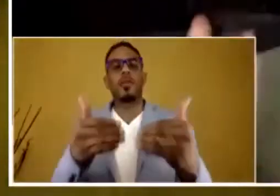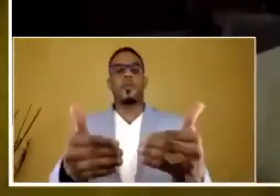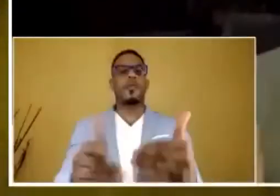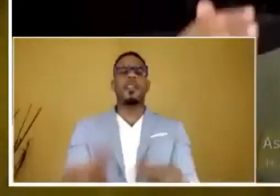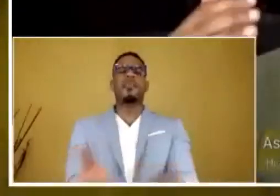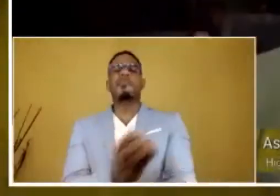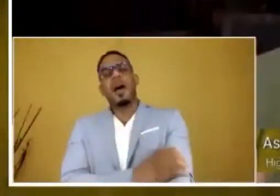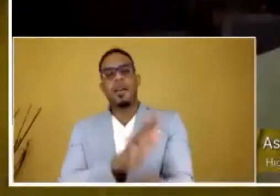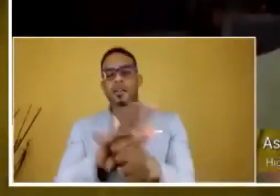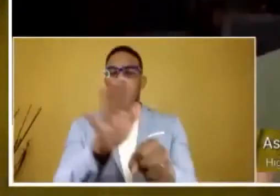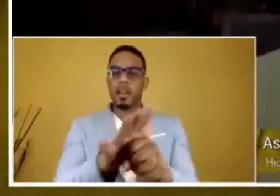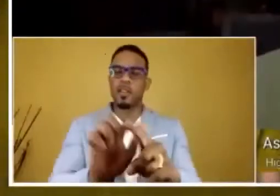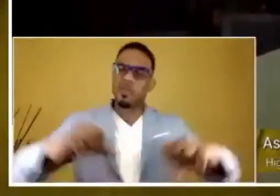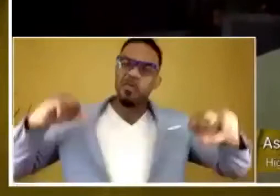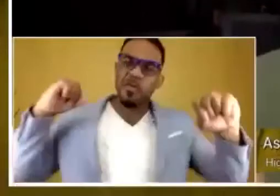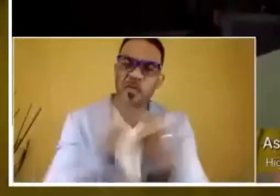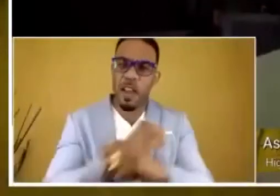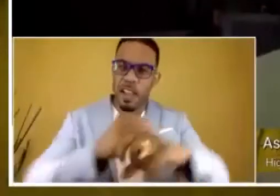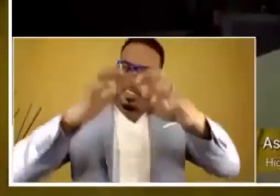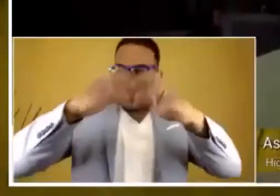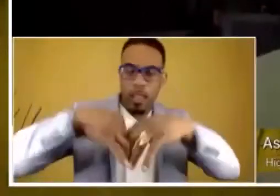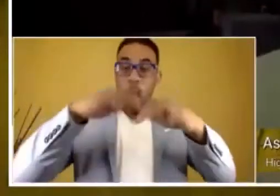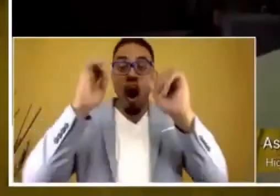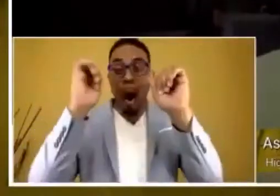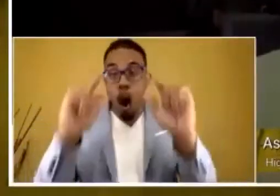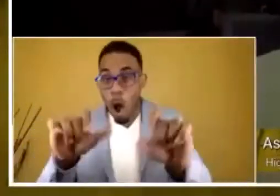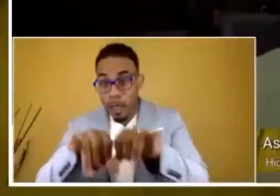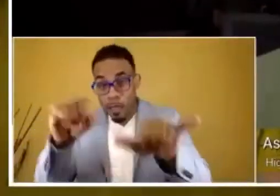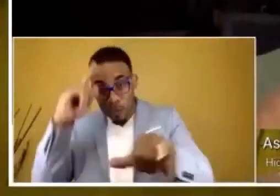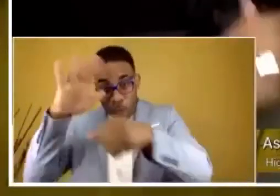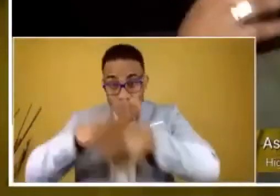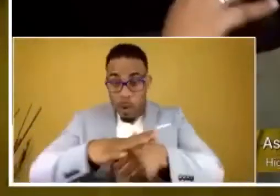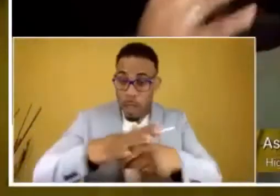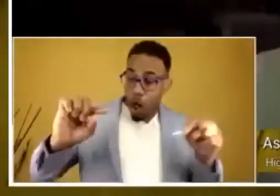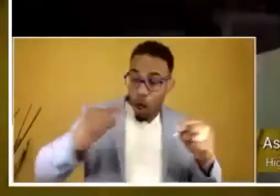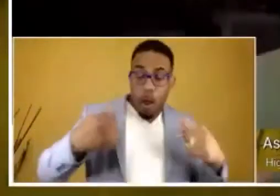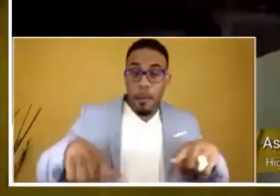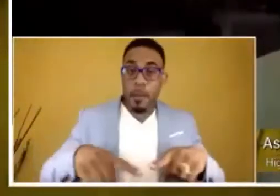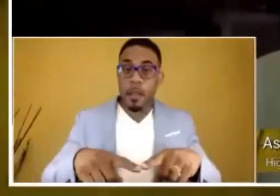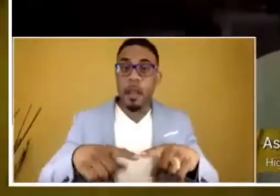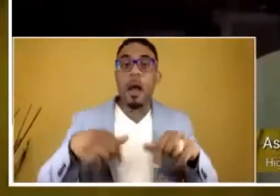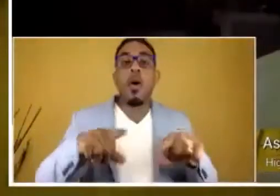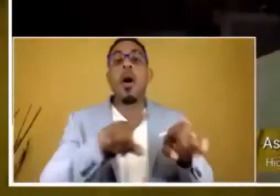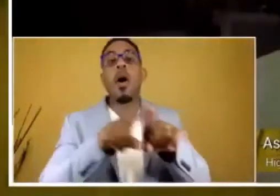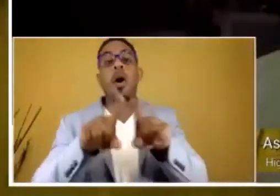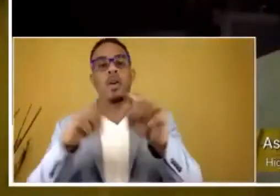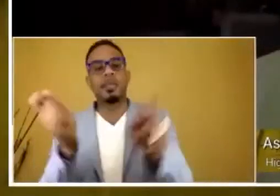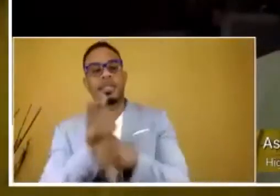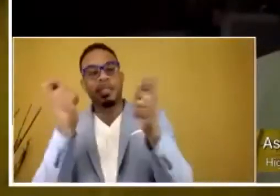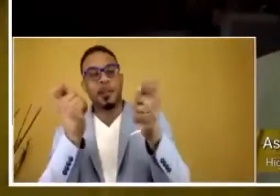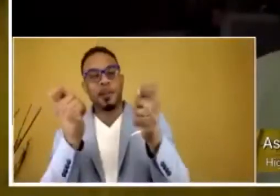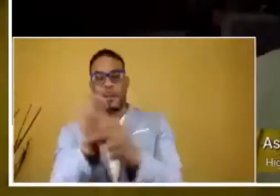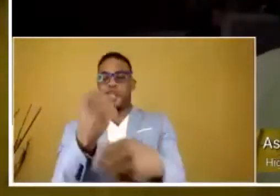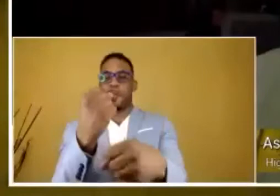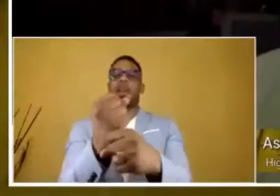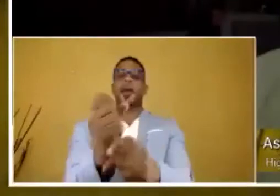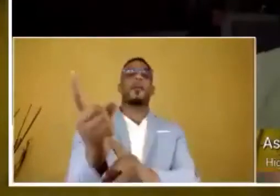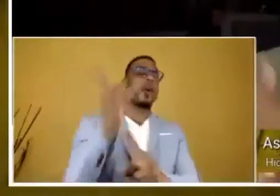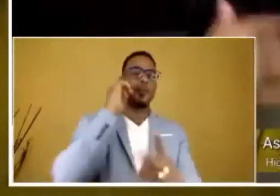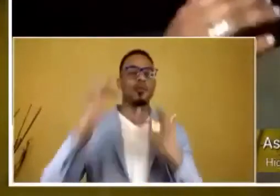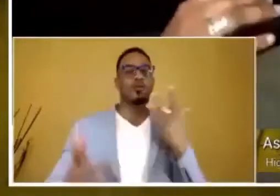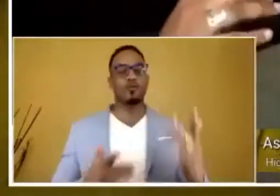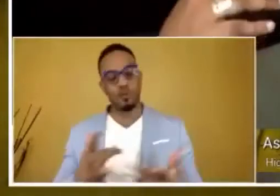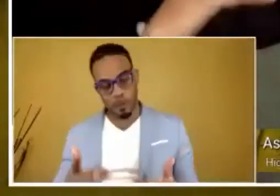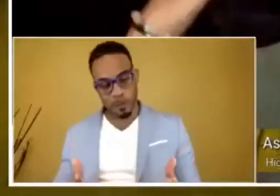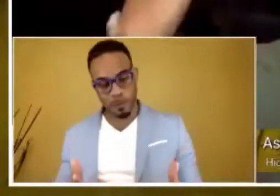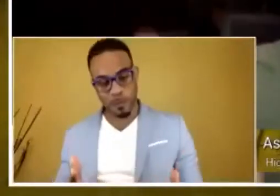powerful enough to fight to tear down all of the systems of oppression that harm us, while also celebrating and creating moments of joy.